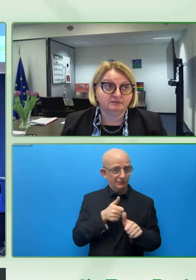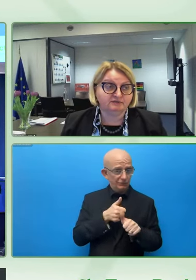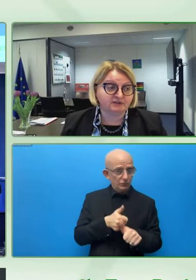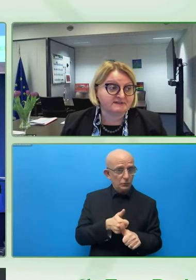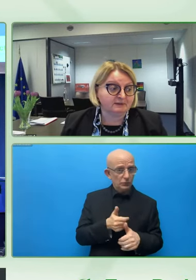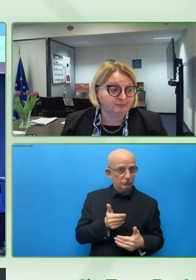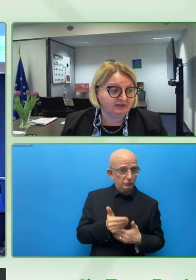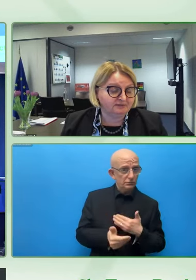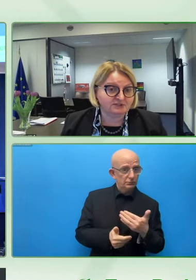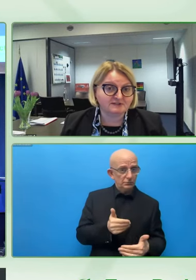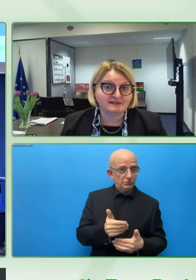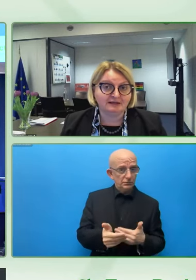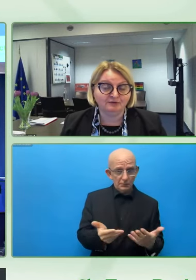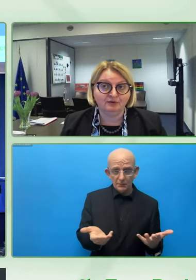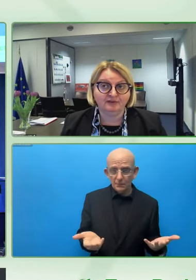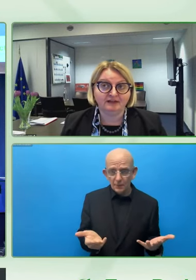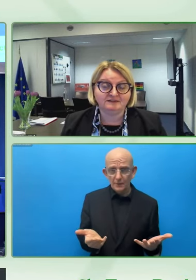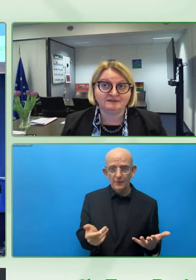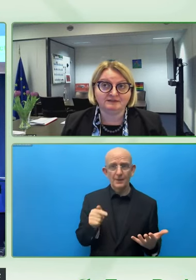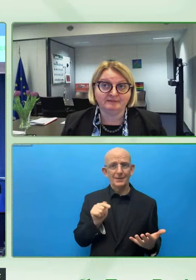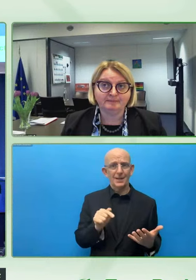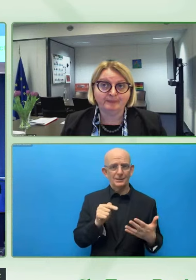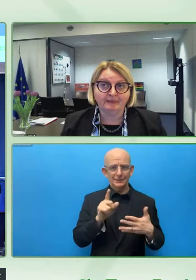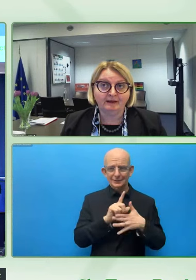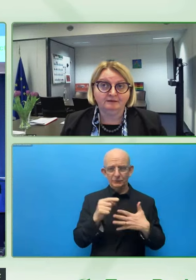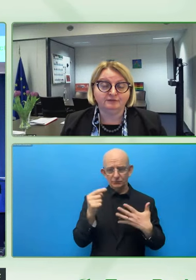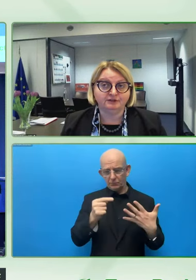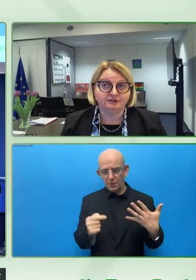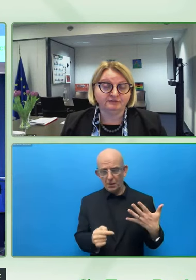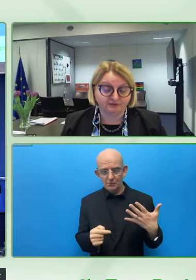those. For example, let me just tell you that